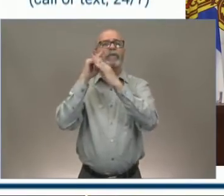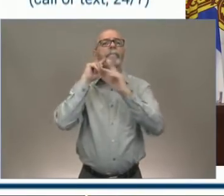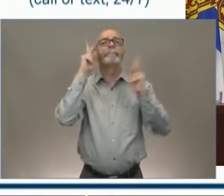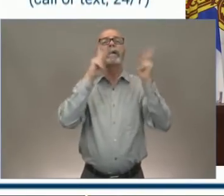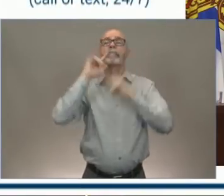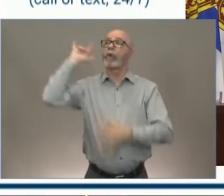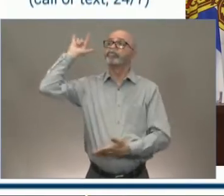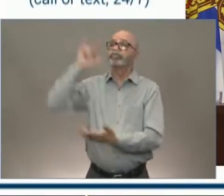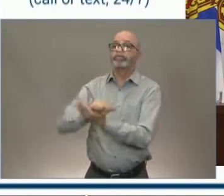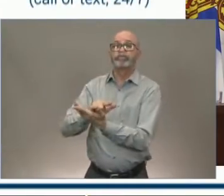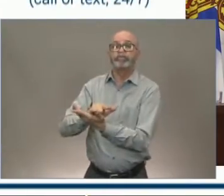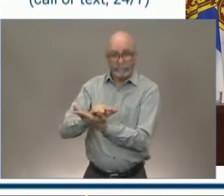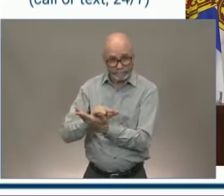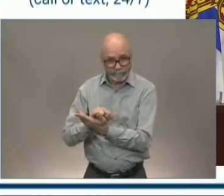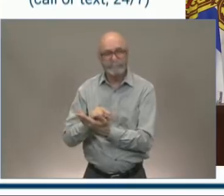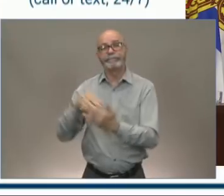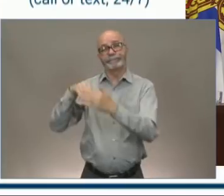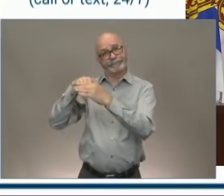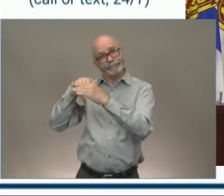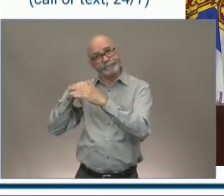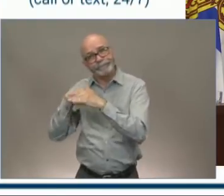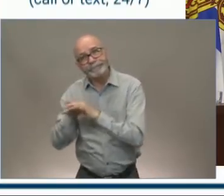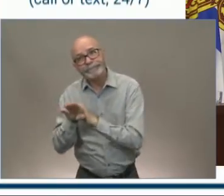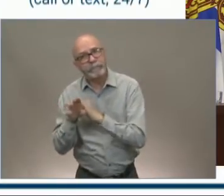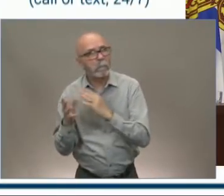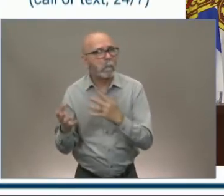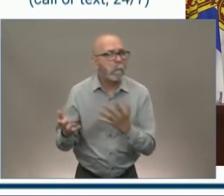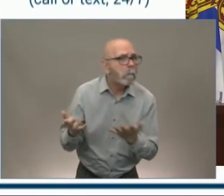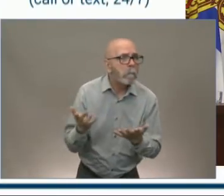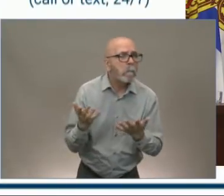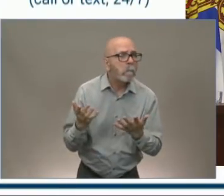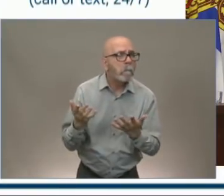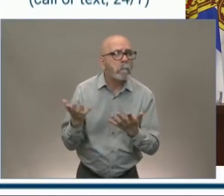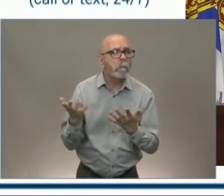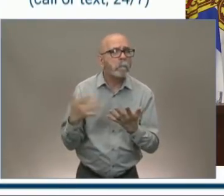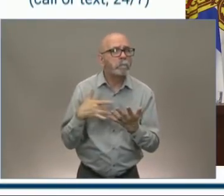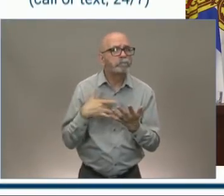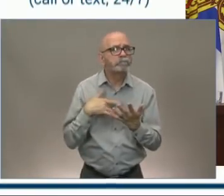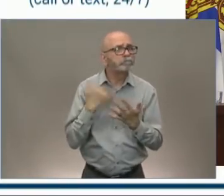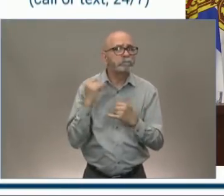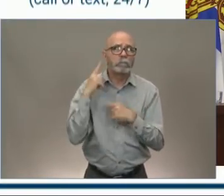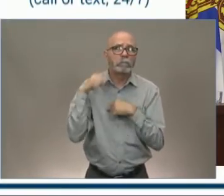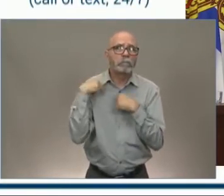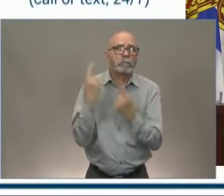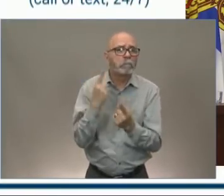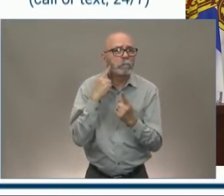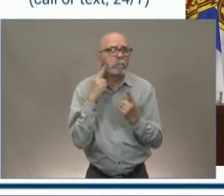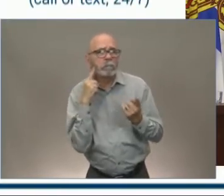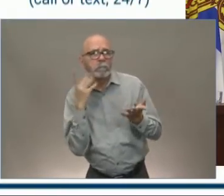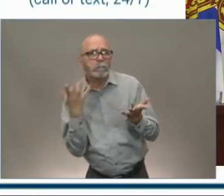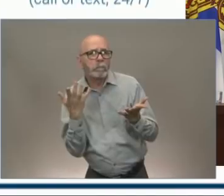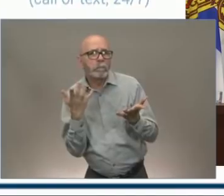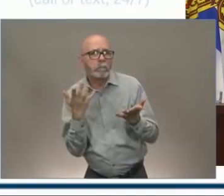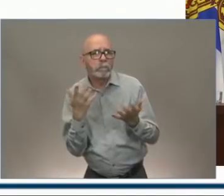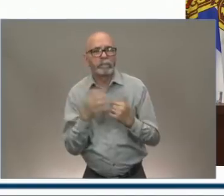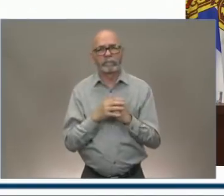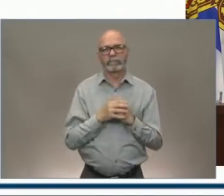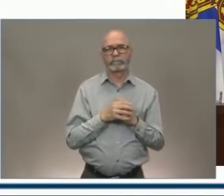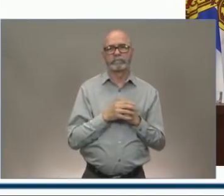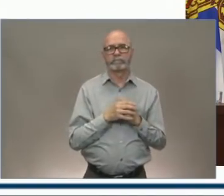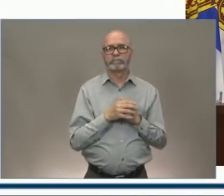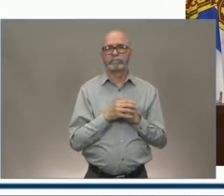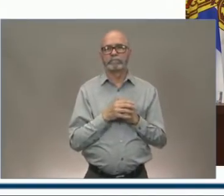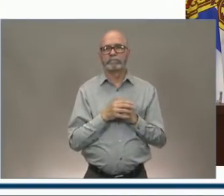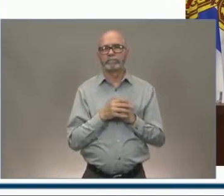could potentially work there. Where does that proposal stand, and what is the delay in putting it in place? So we